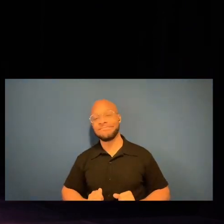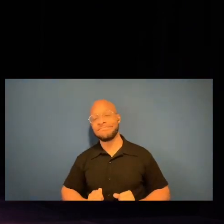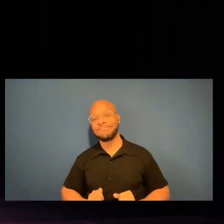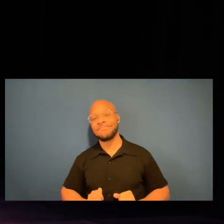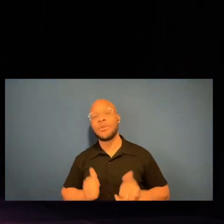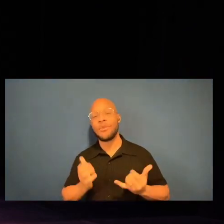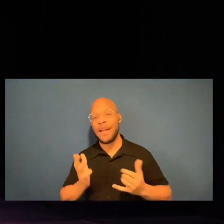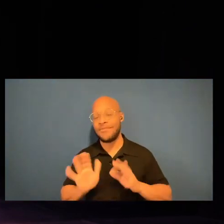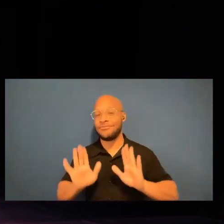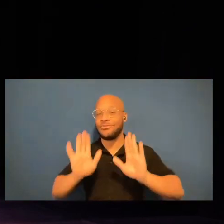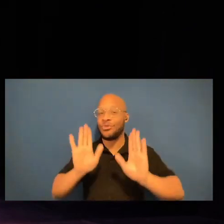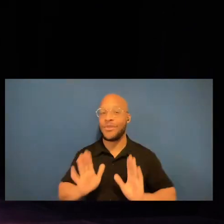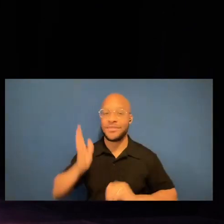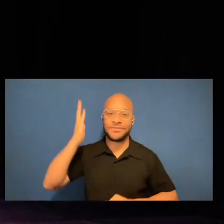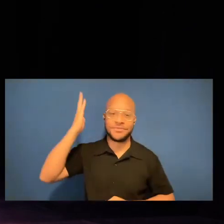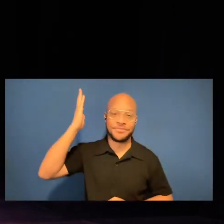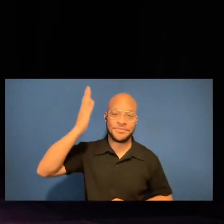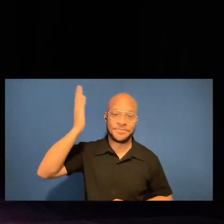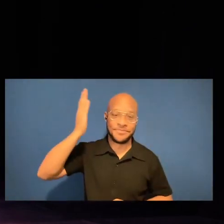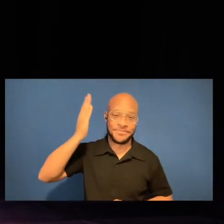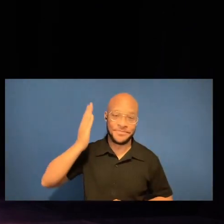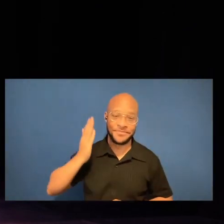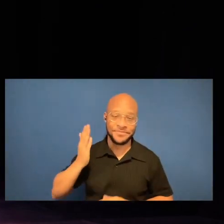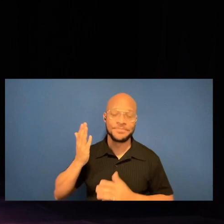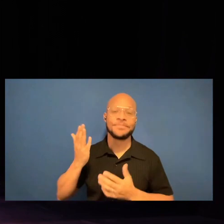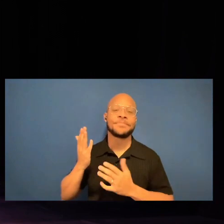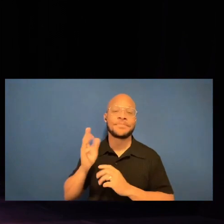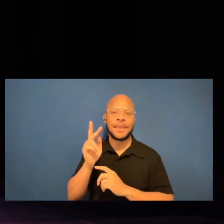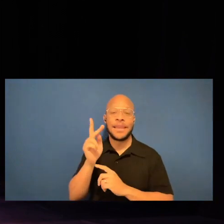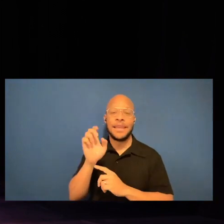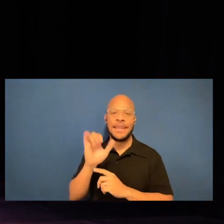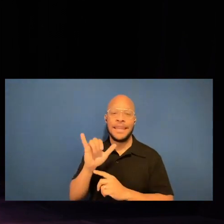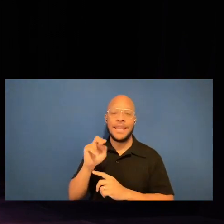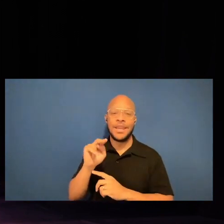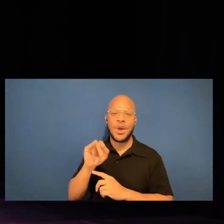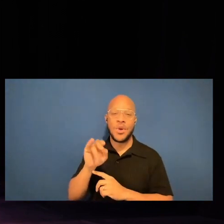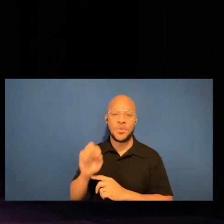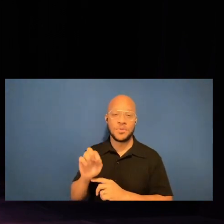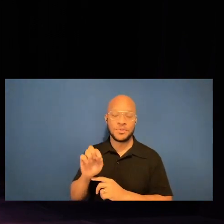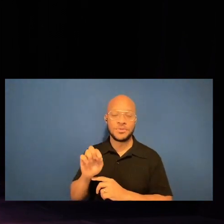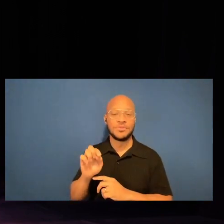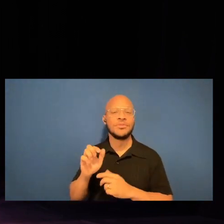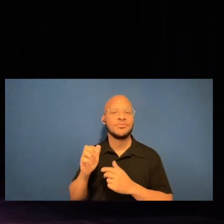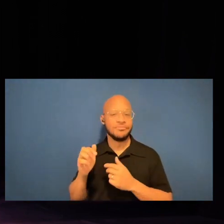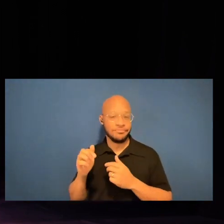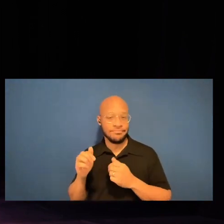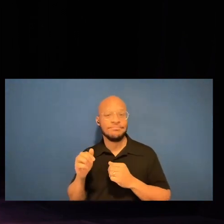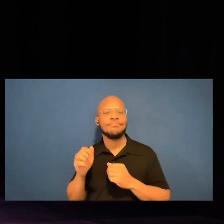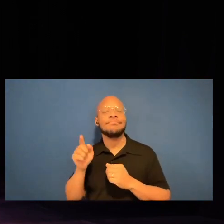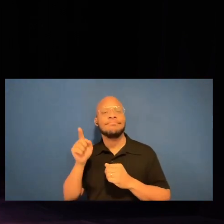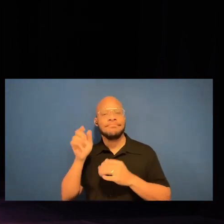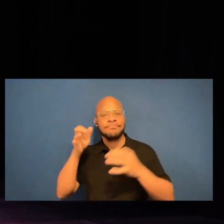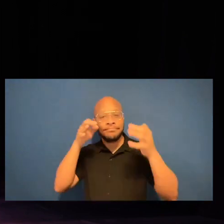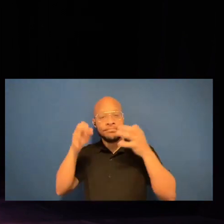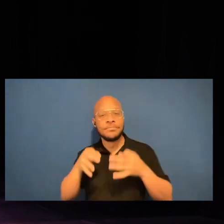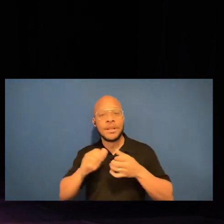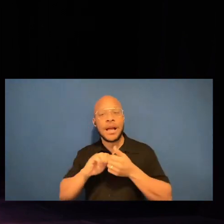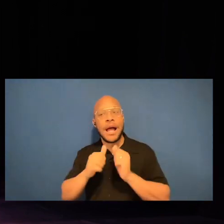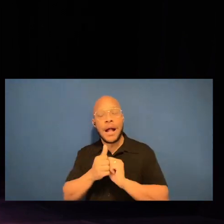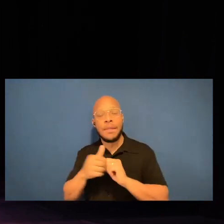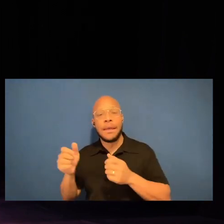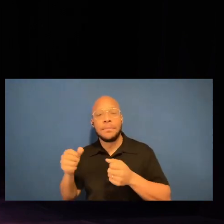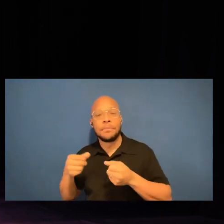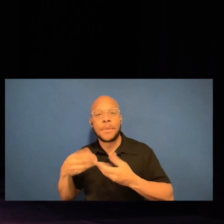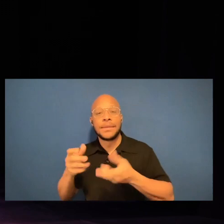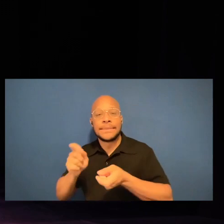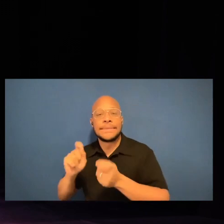change-making and world-making. But before I do that, I and the staff of Under the Radar wish to dedicate this